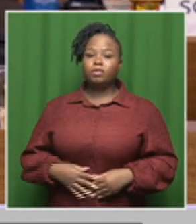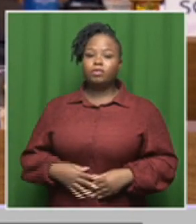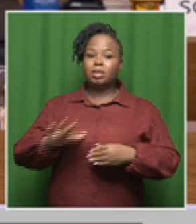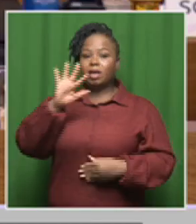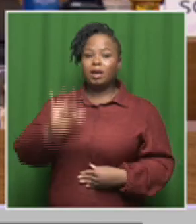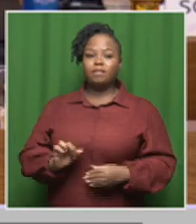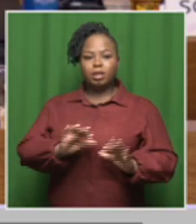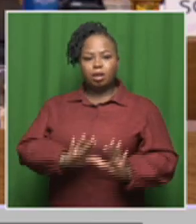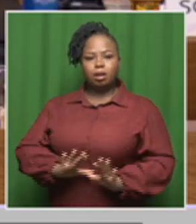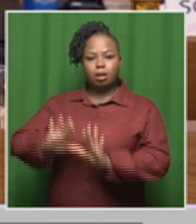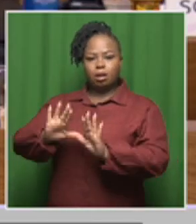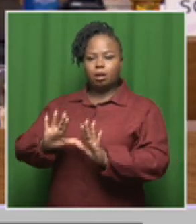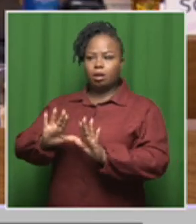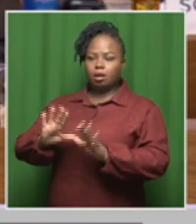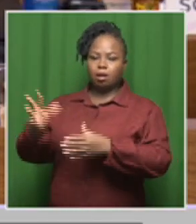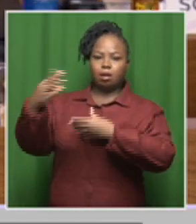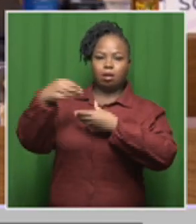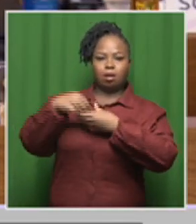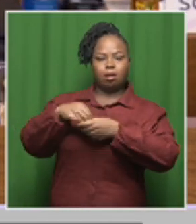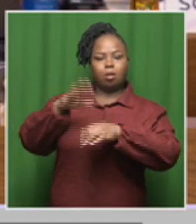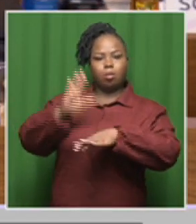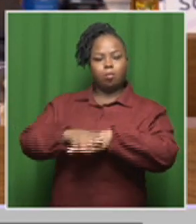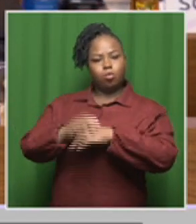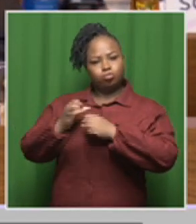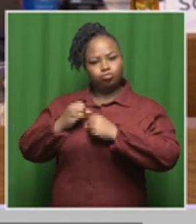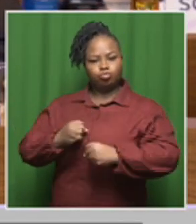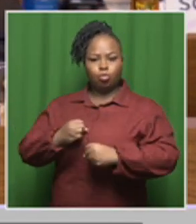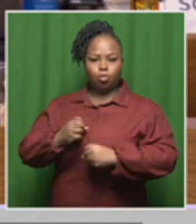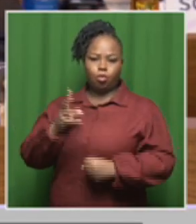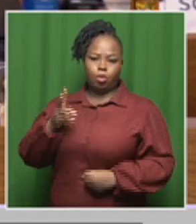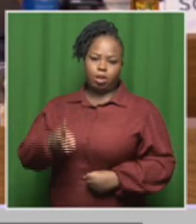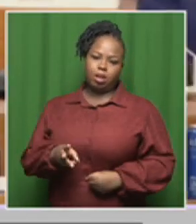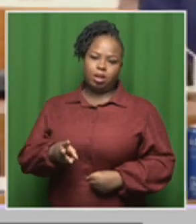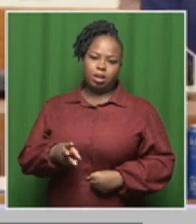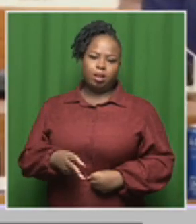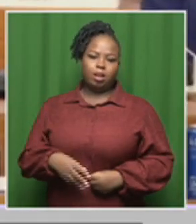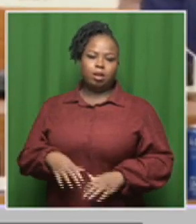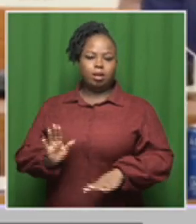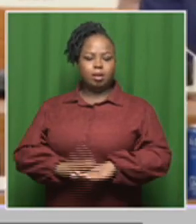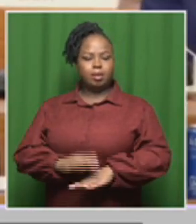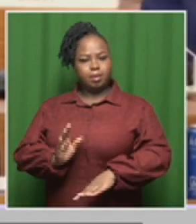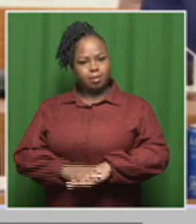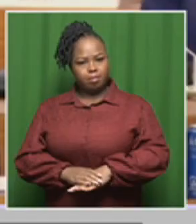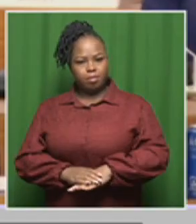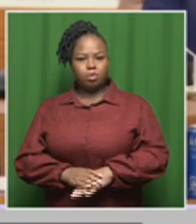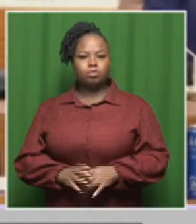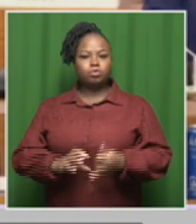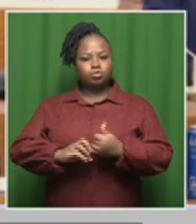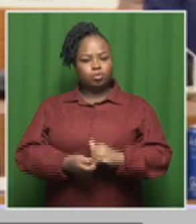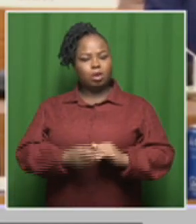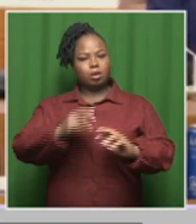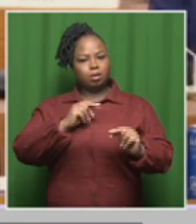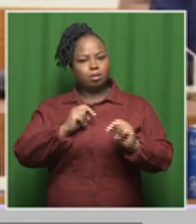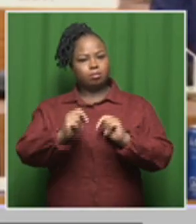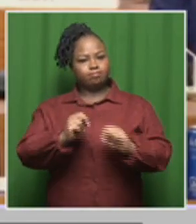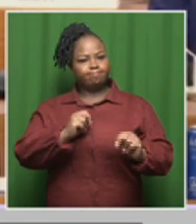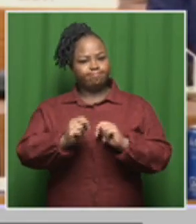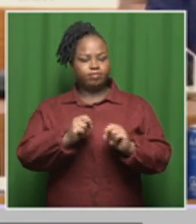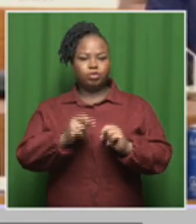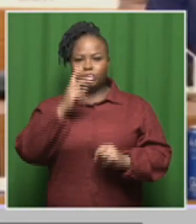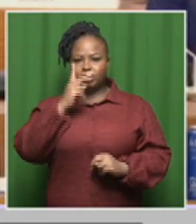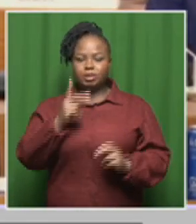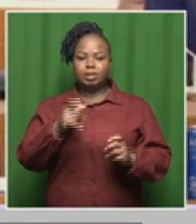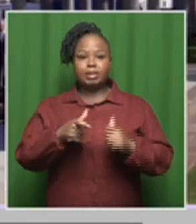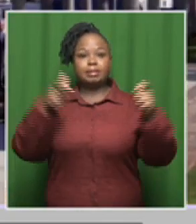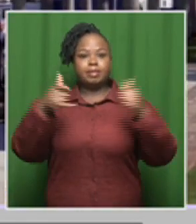continent, you have a better muscle and a better energy in terms of negotiating with these